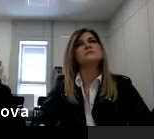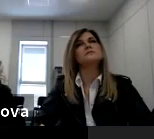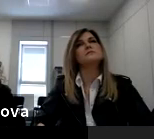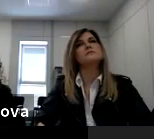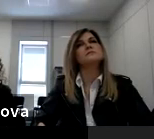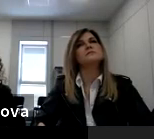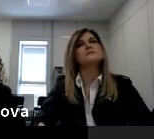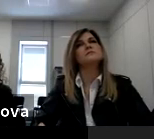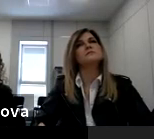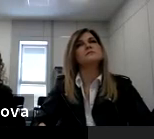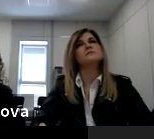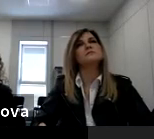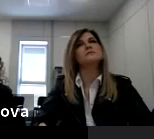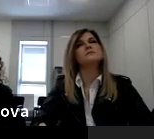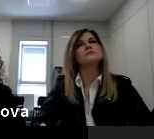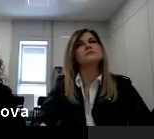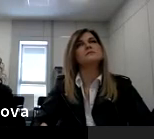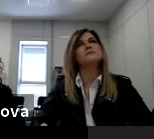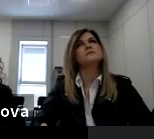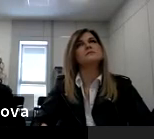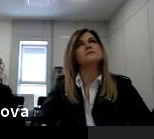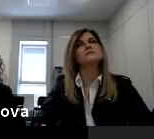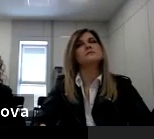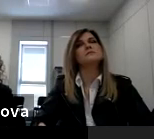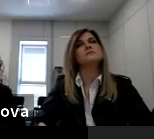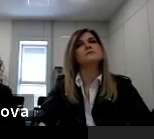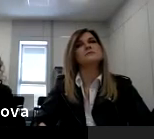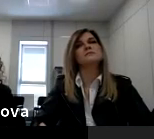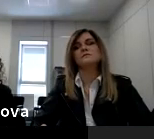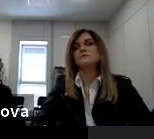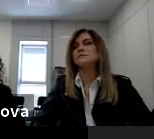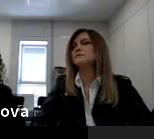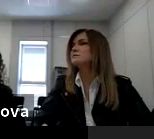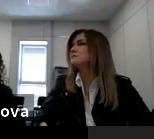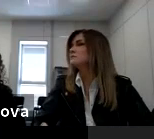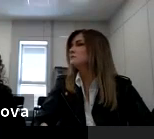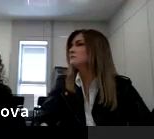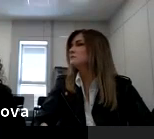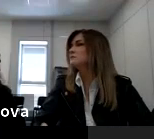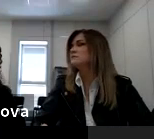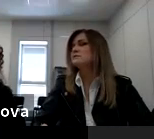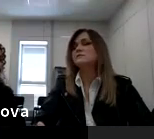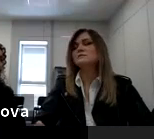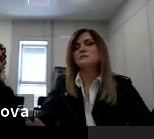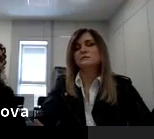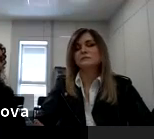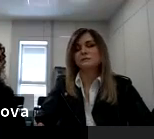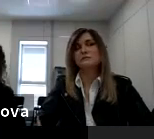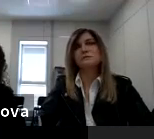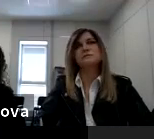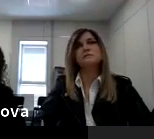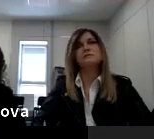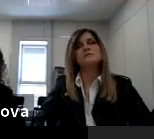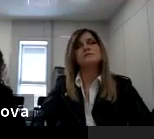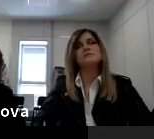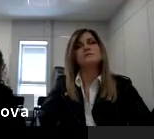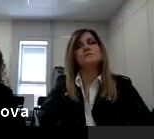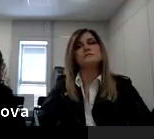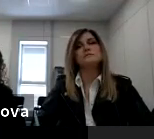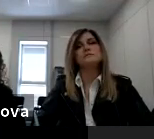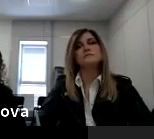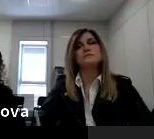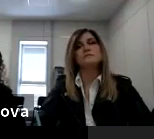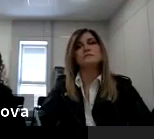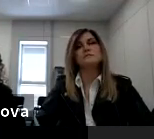Our new optics that I really enjoy, and I recommend it to everyone because there is no glare from this